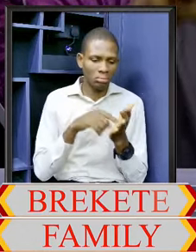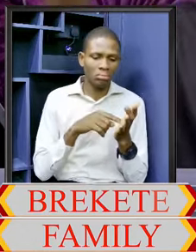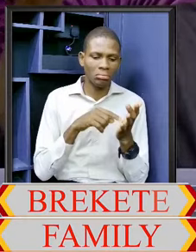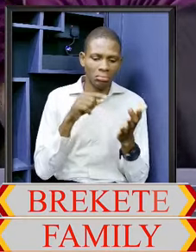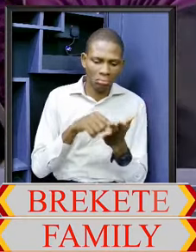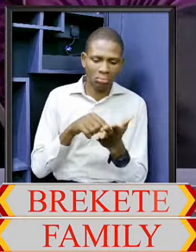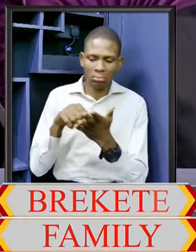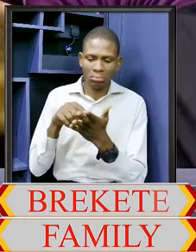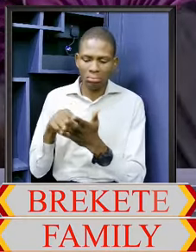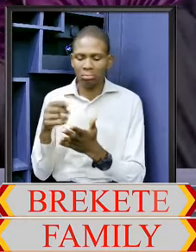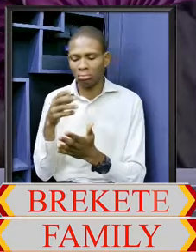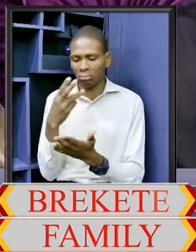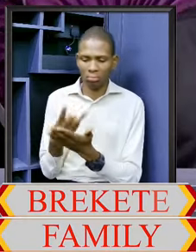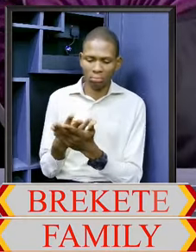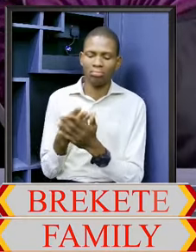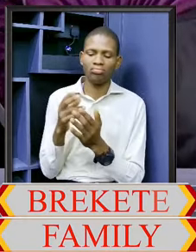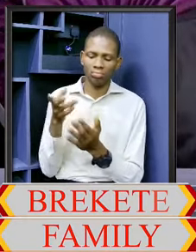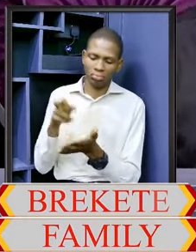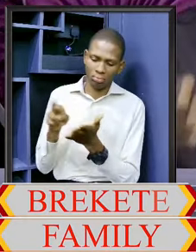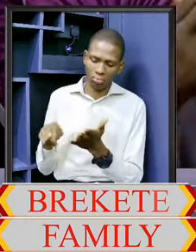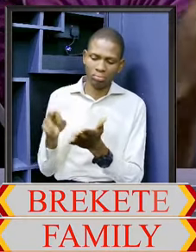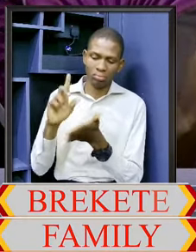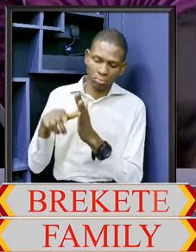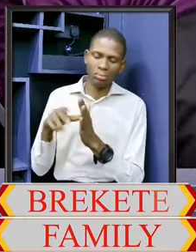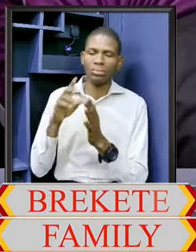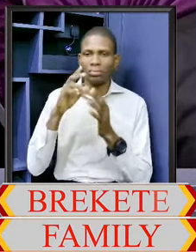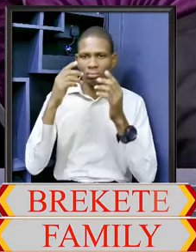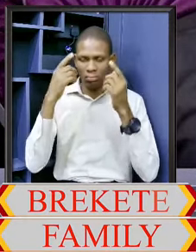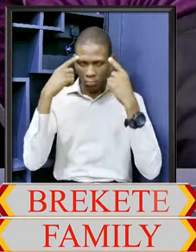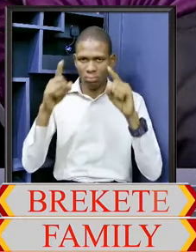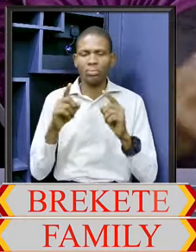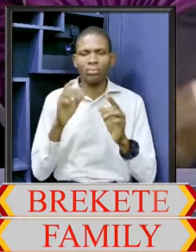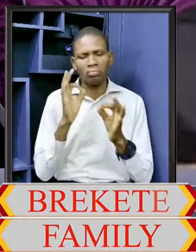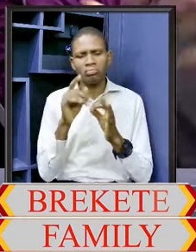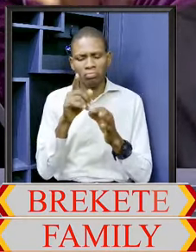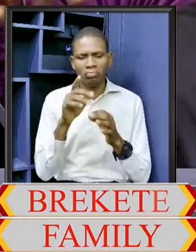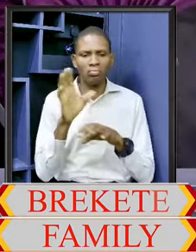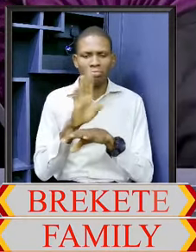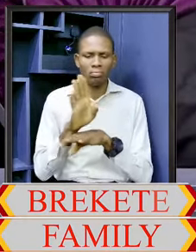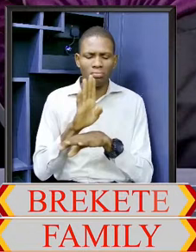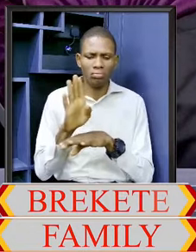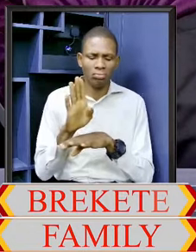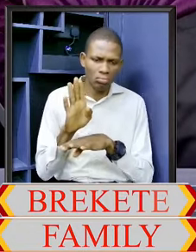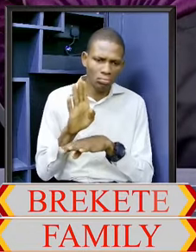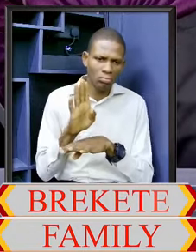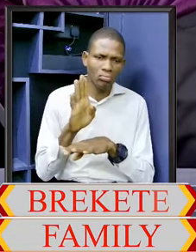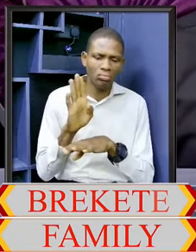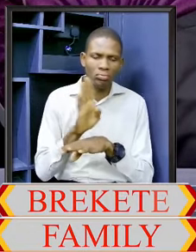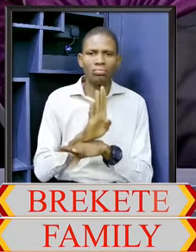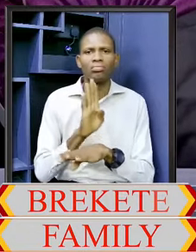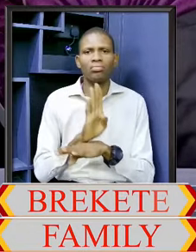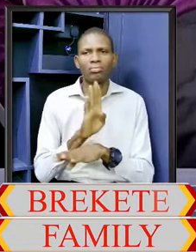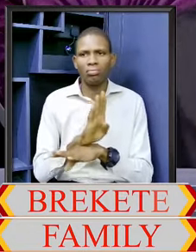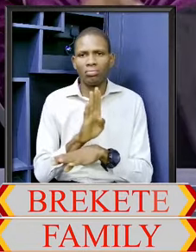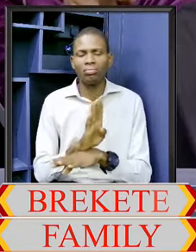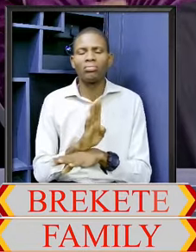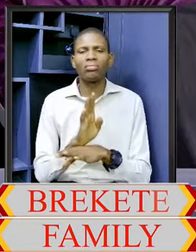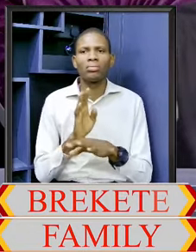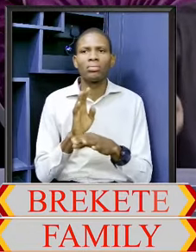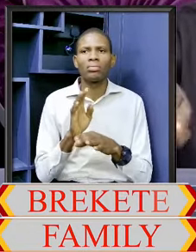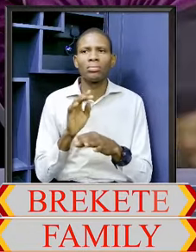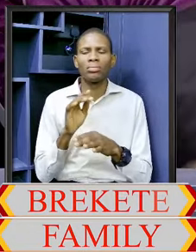this thing well, the result, not success. If I be a business person, what does it mean to work hard? It means,